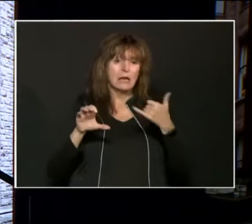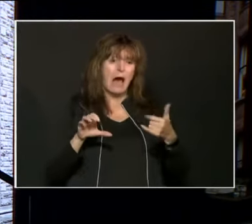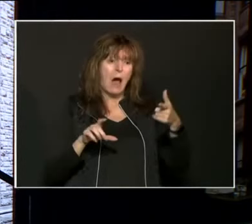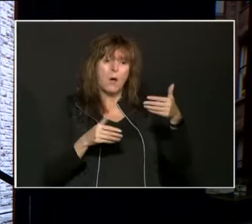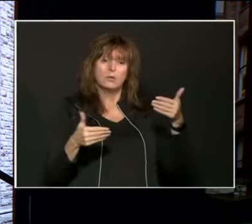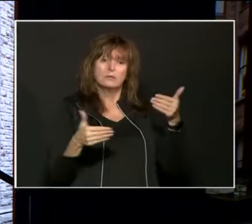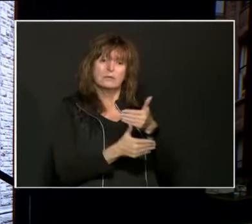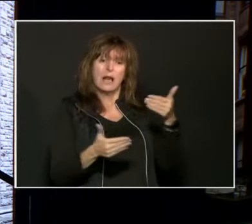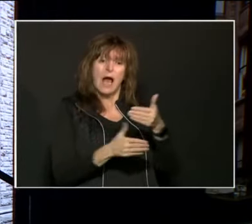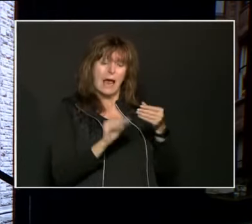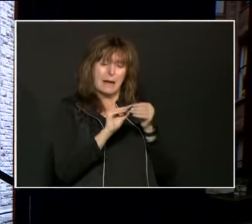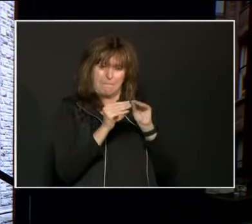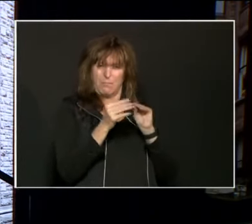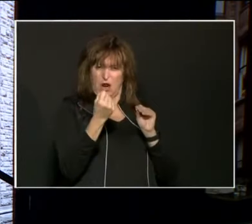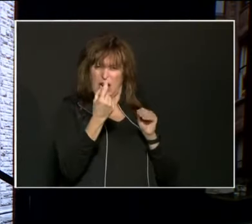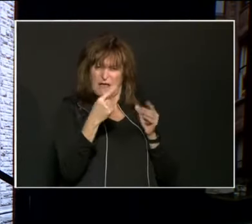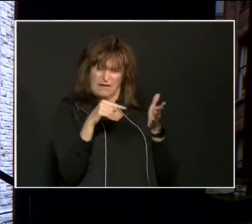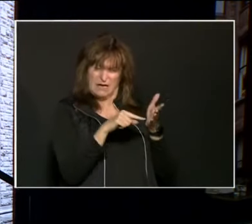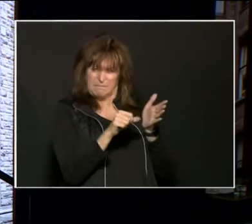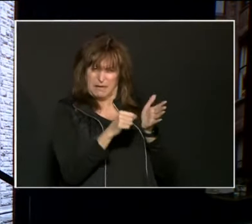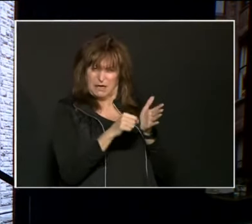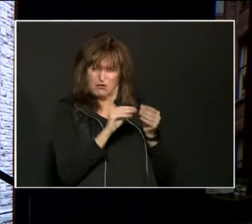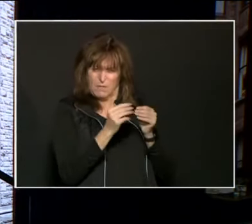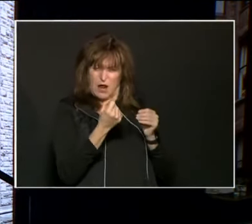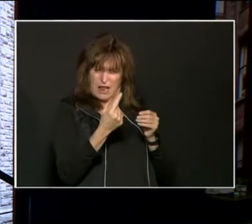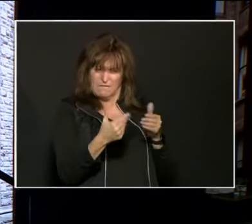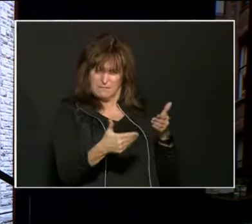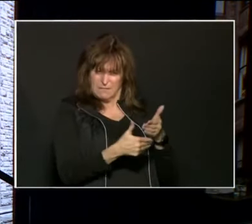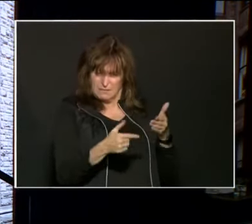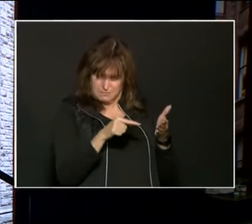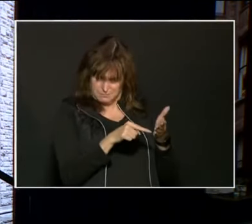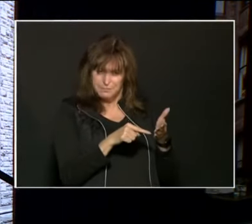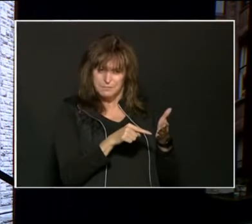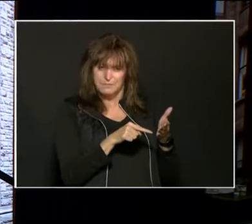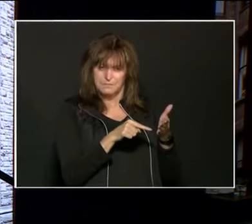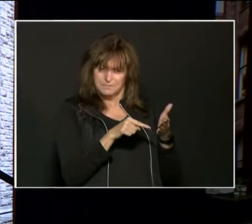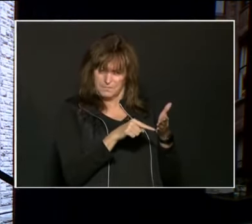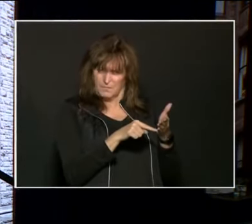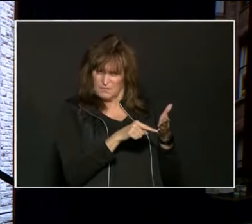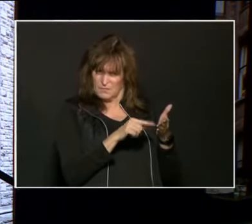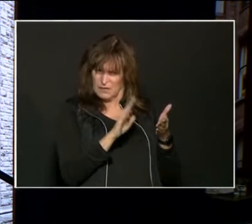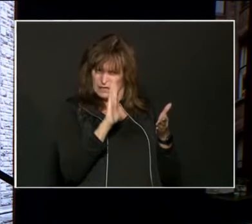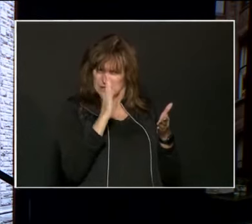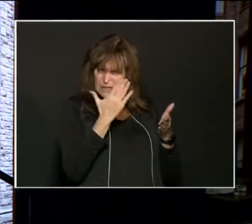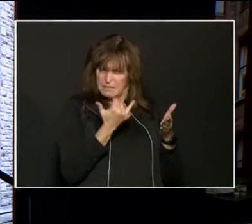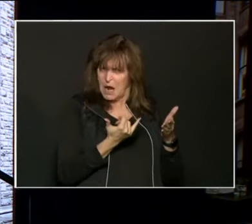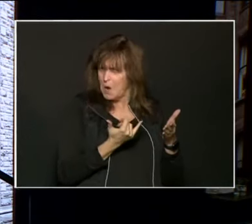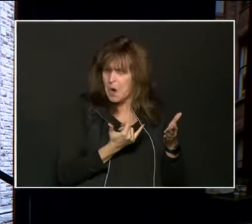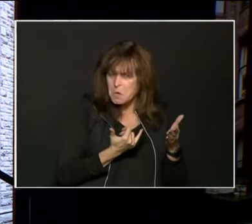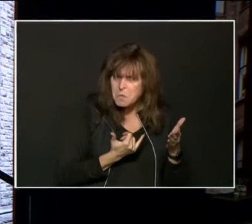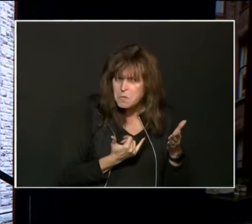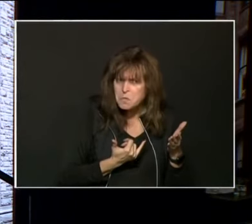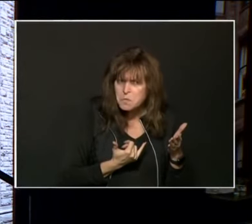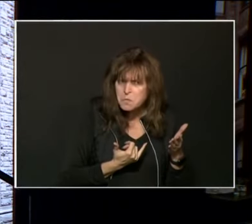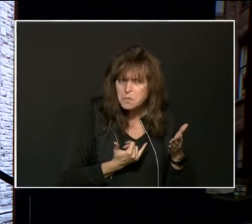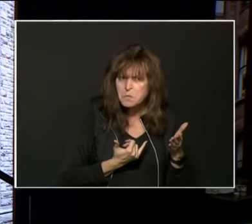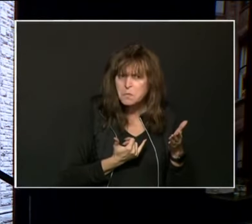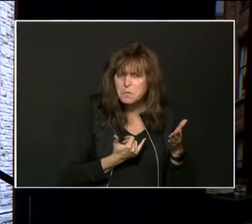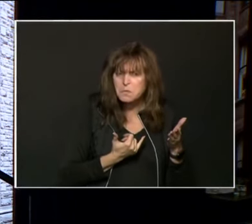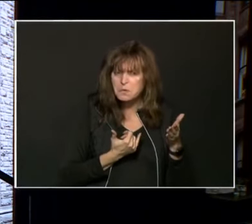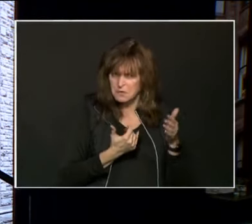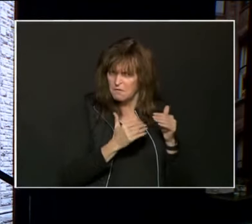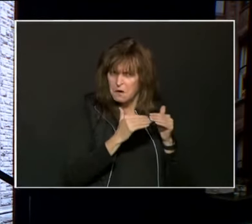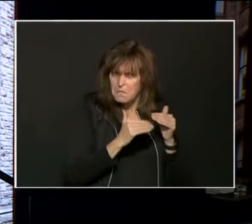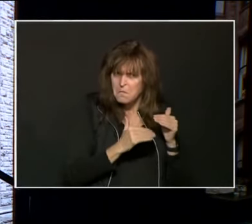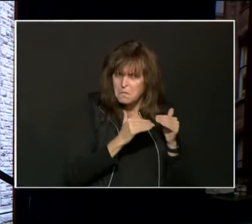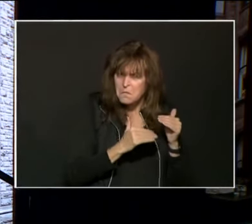longer seems to be part of the range of possibilities. Is it correct to say that the worst case scenario